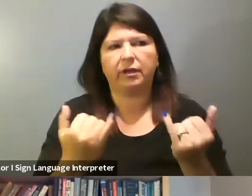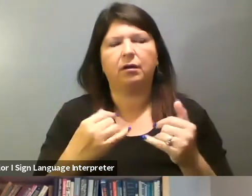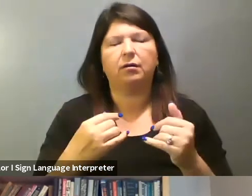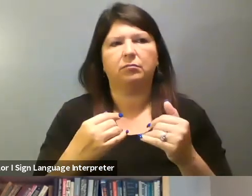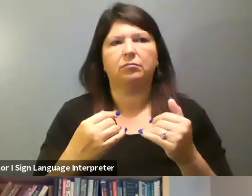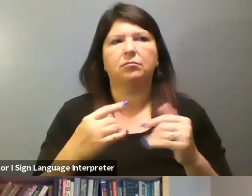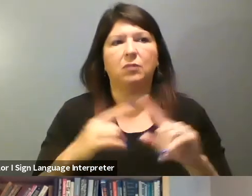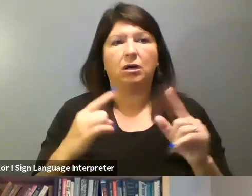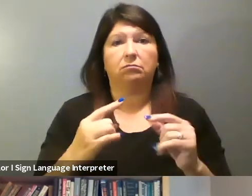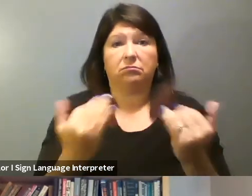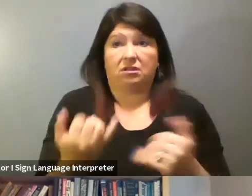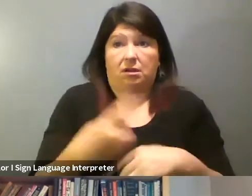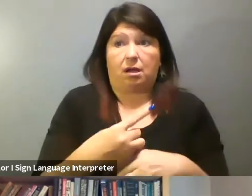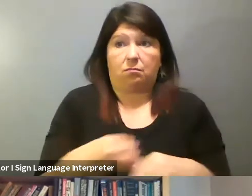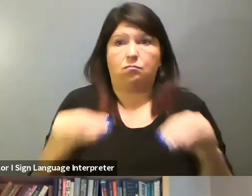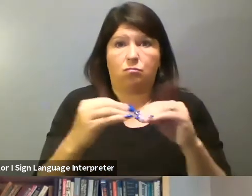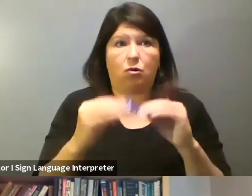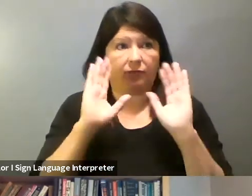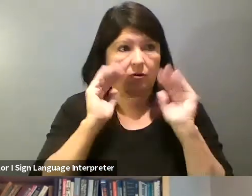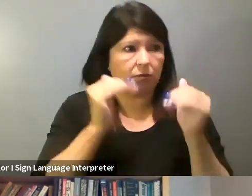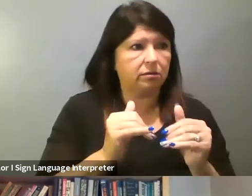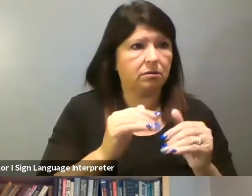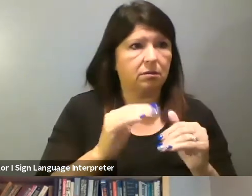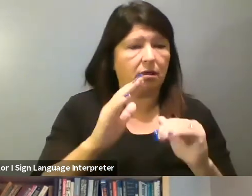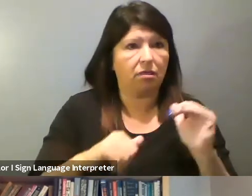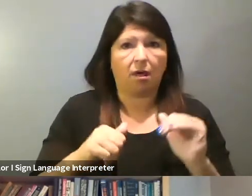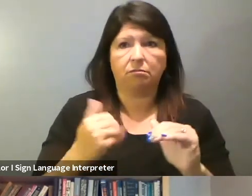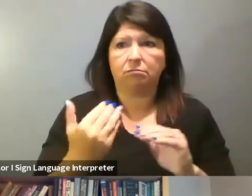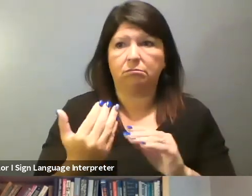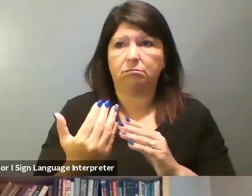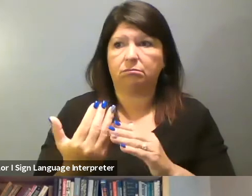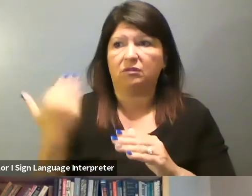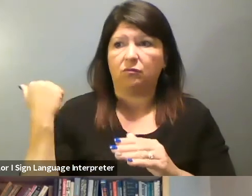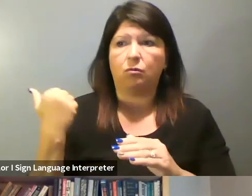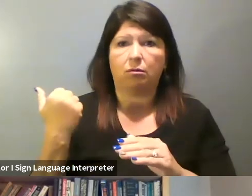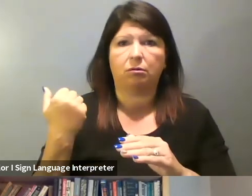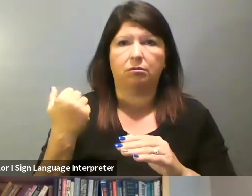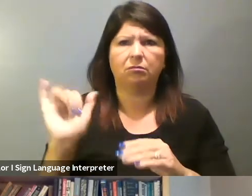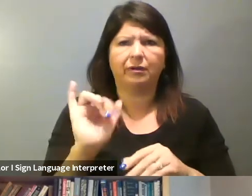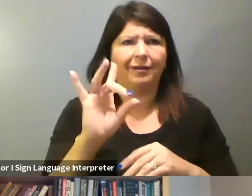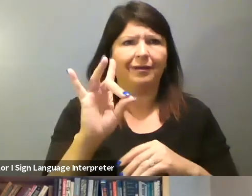compared to 8 years ago, there's so much more information online today than there was when I first started.